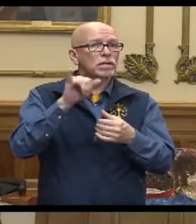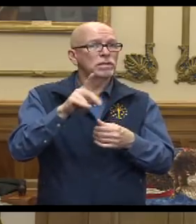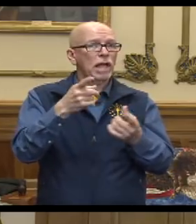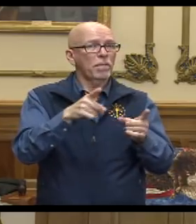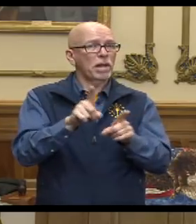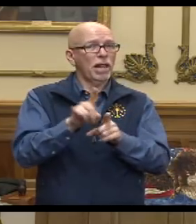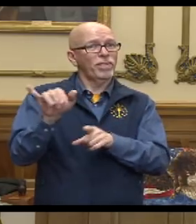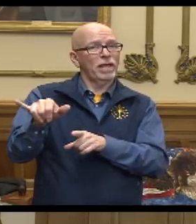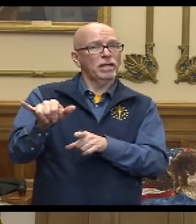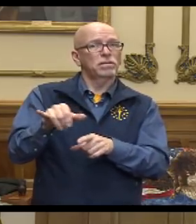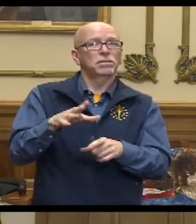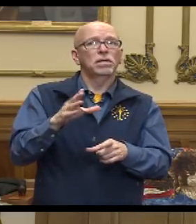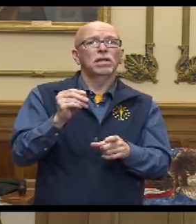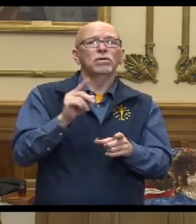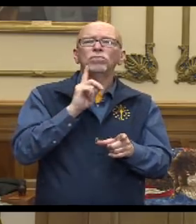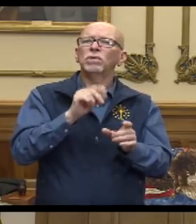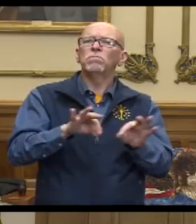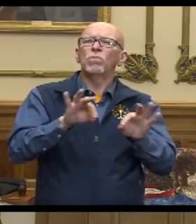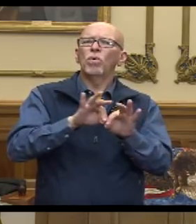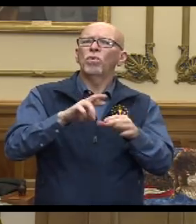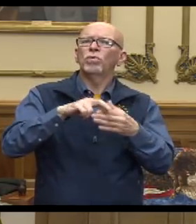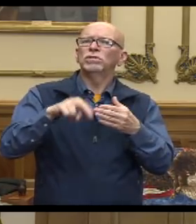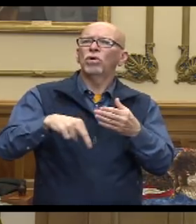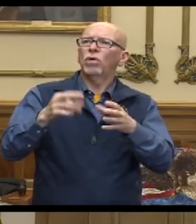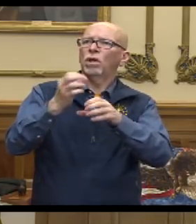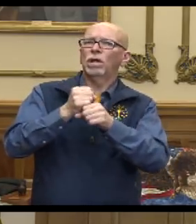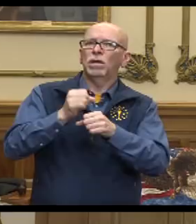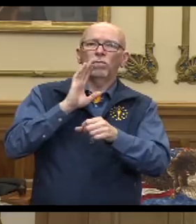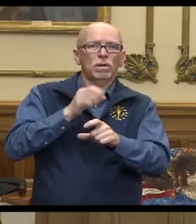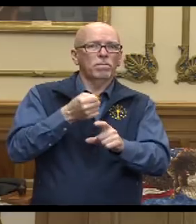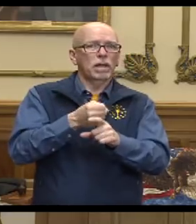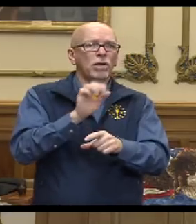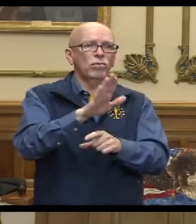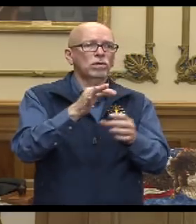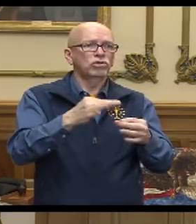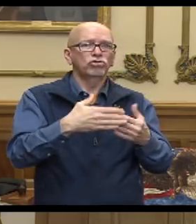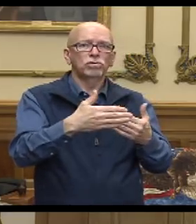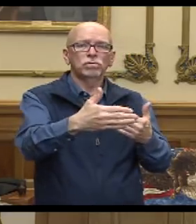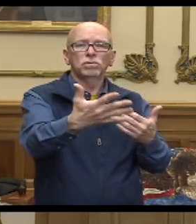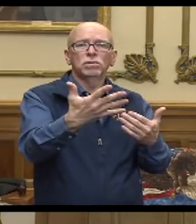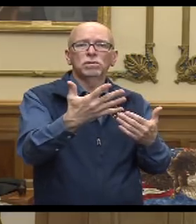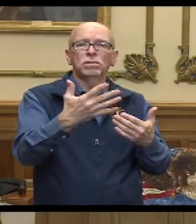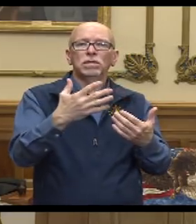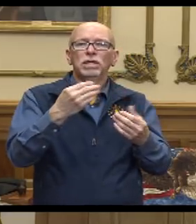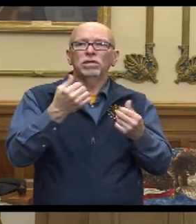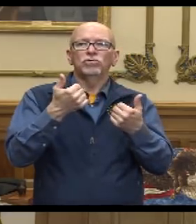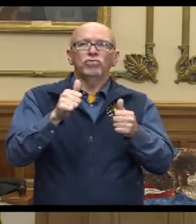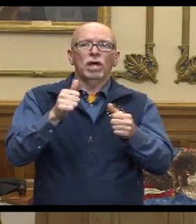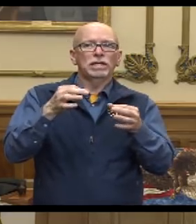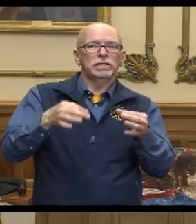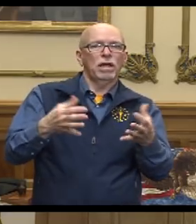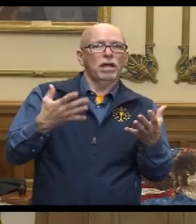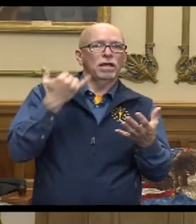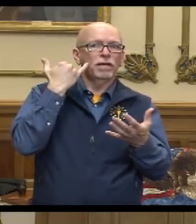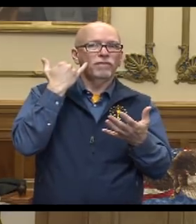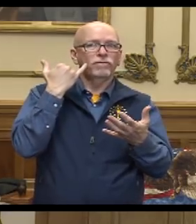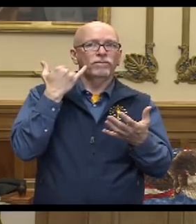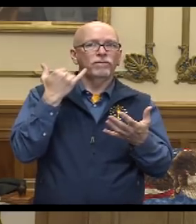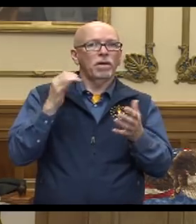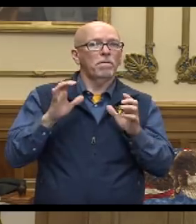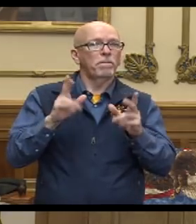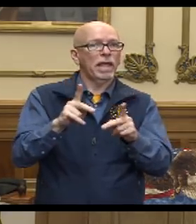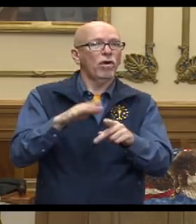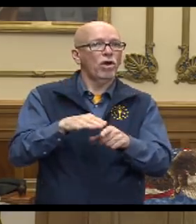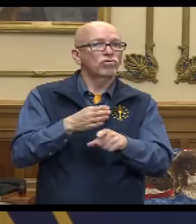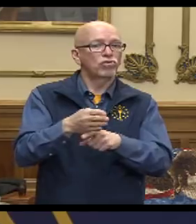happening like this, and how important will these results be for you all as you move forward and try to gauge whether or not this back